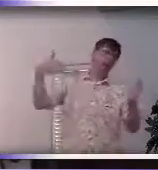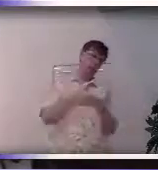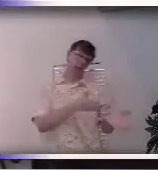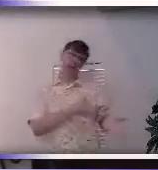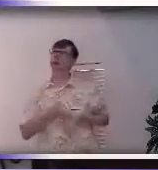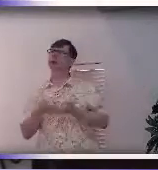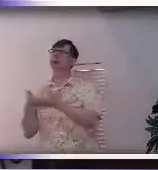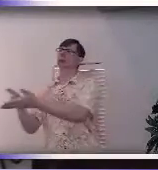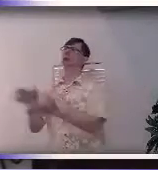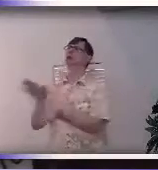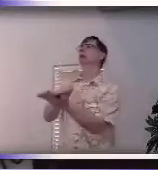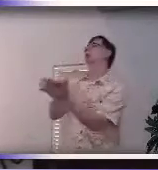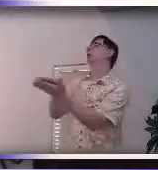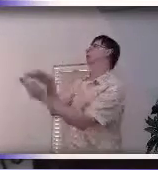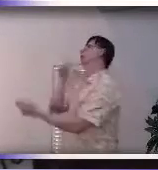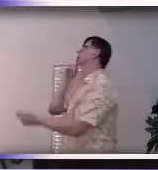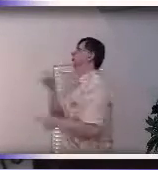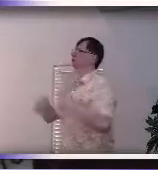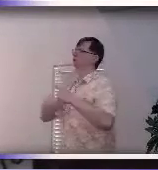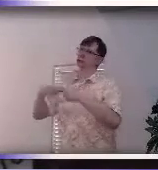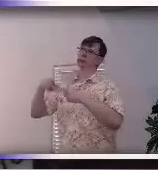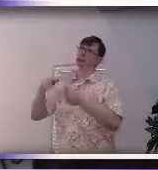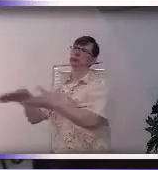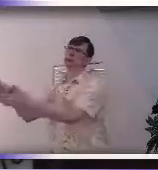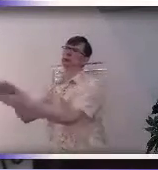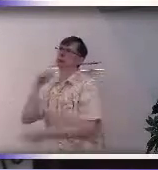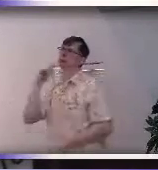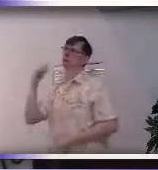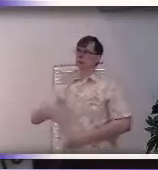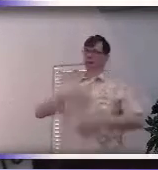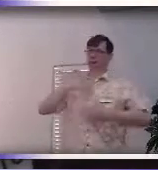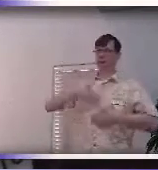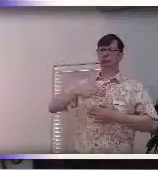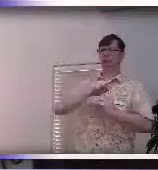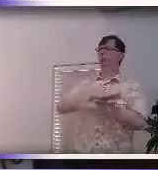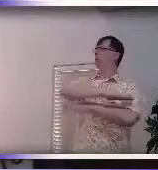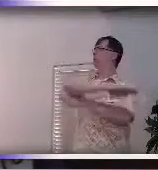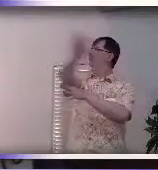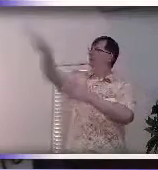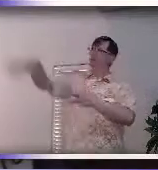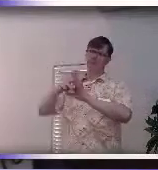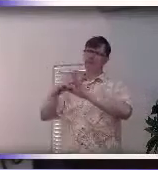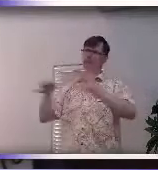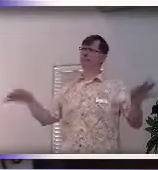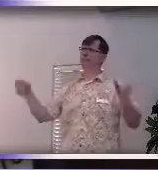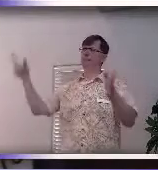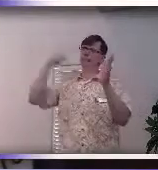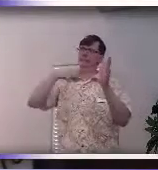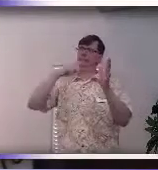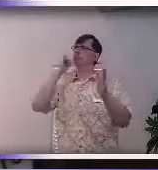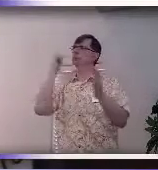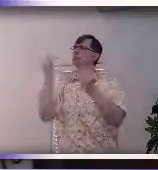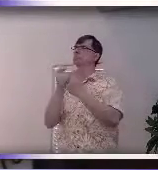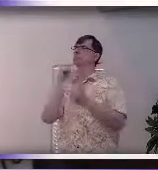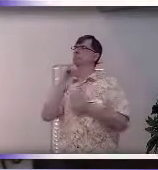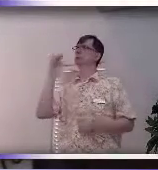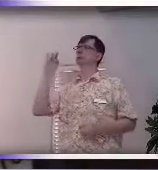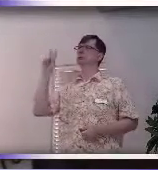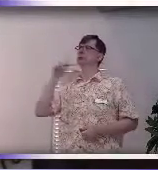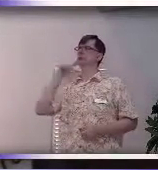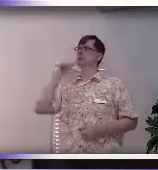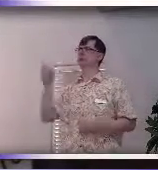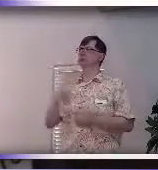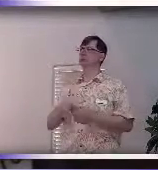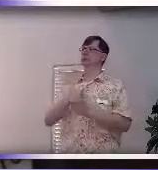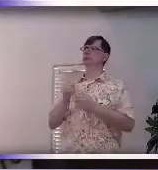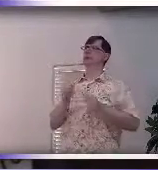just because I was on a ministerial journey didn't mean I'd enjoy all parts of it. With all due respect to Texas, some parts of it are like driving